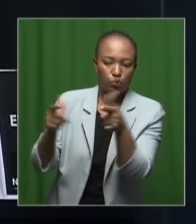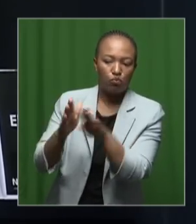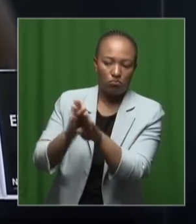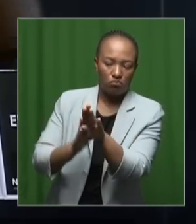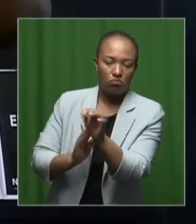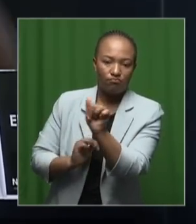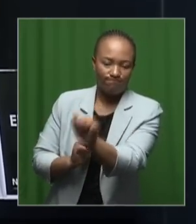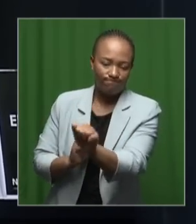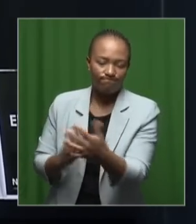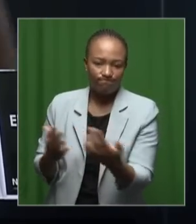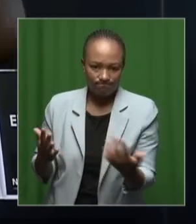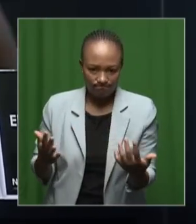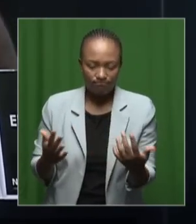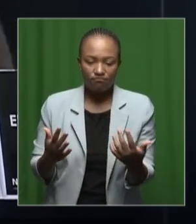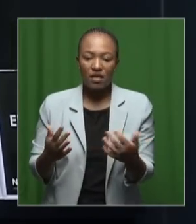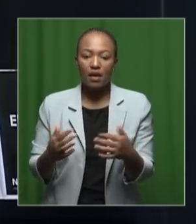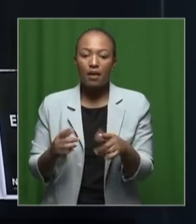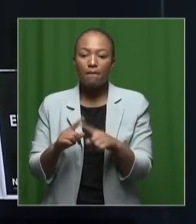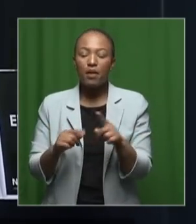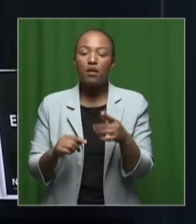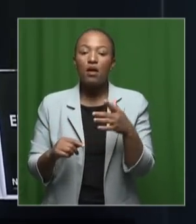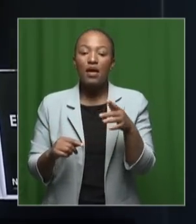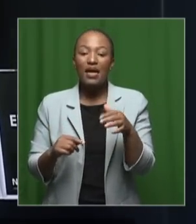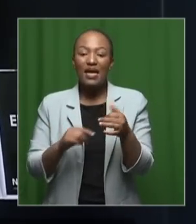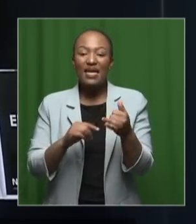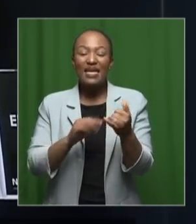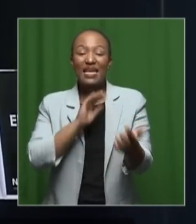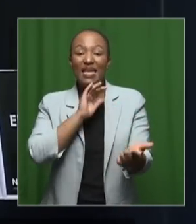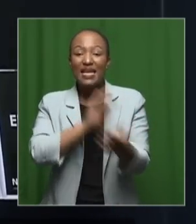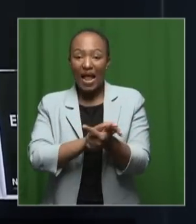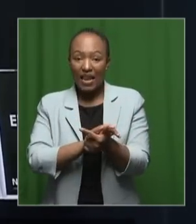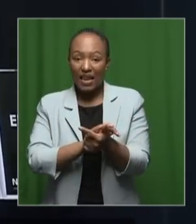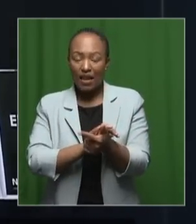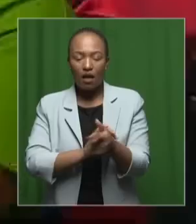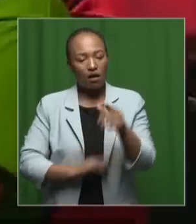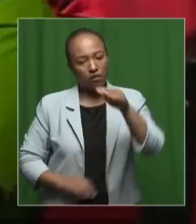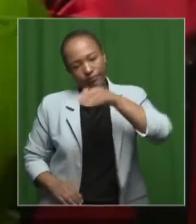foreigners will go under PA government.